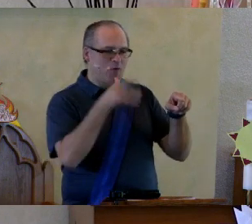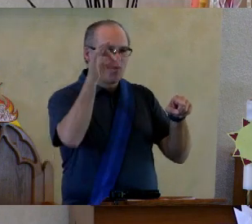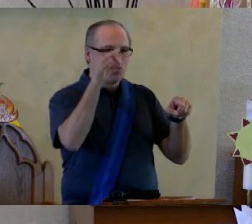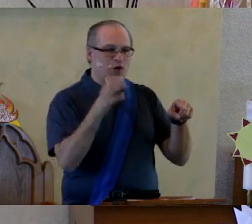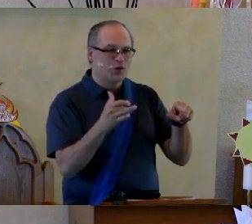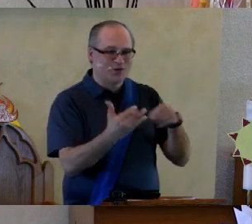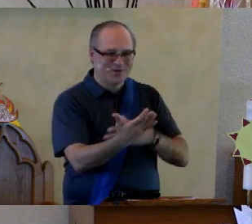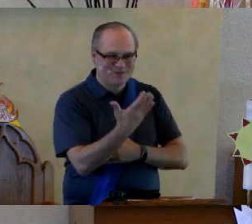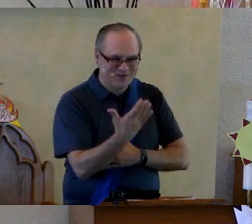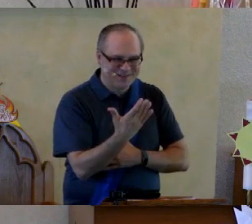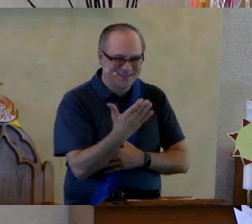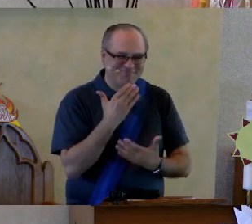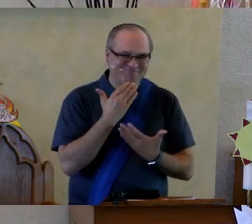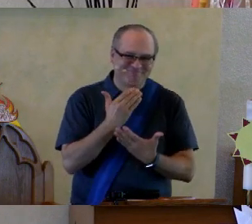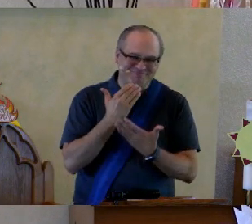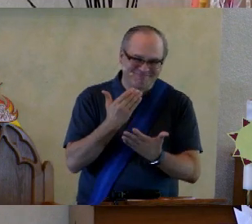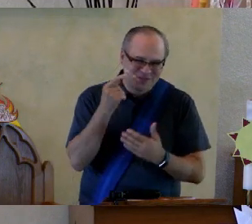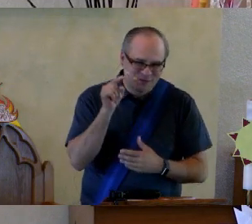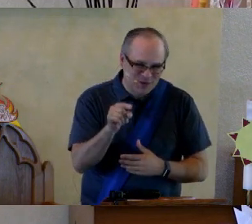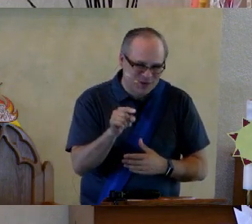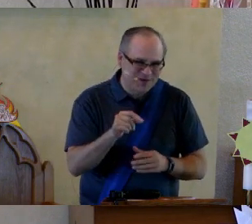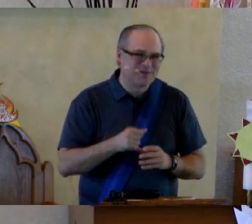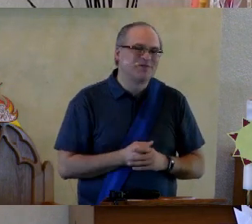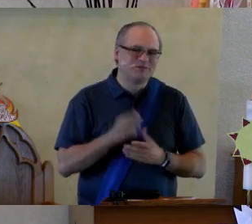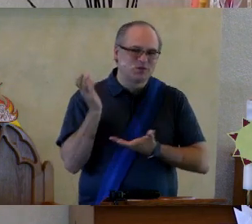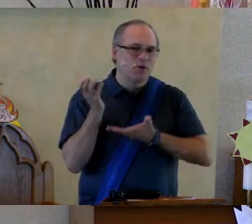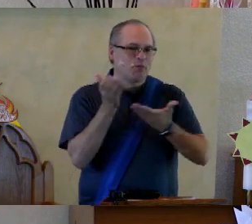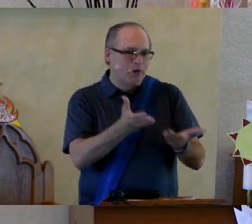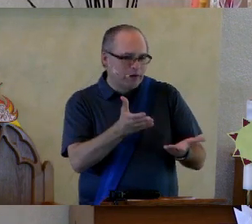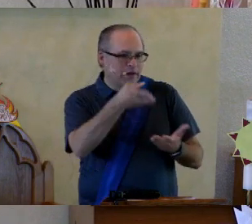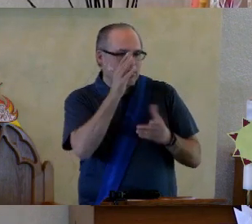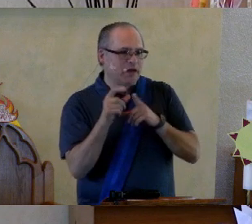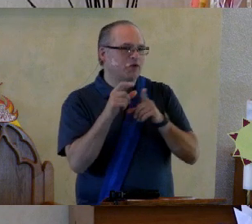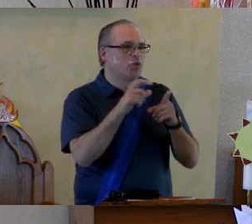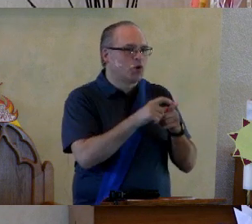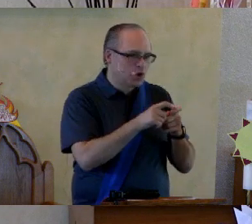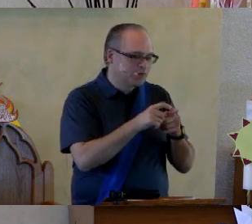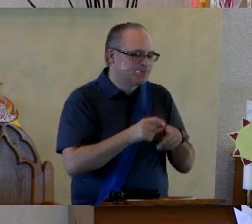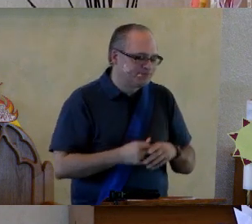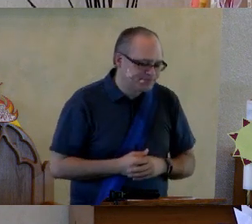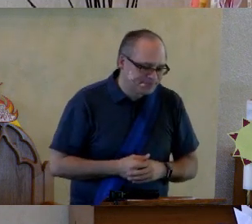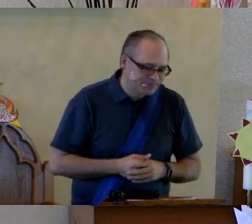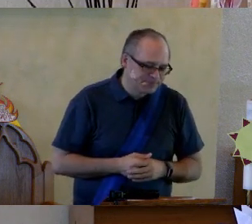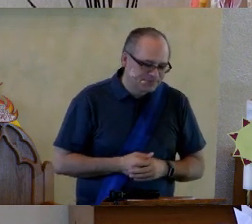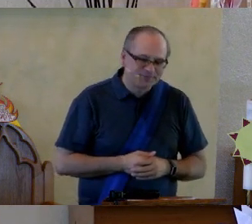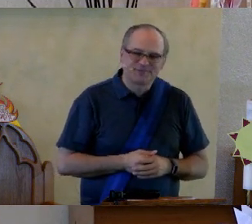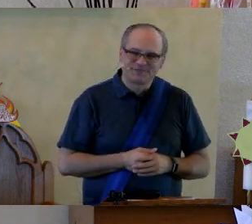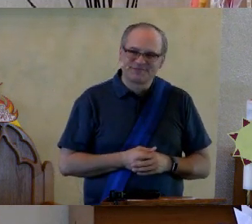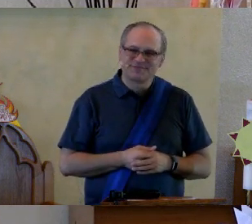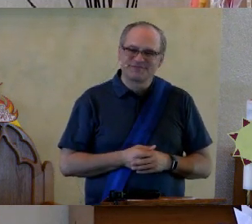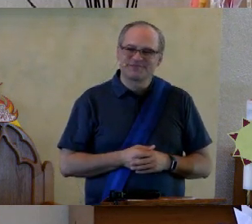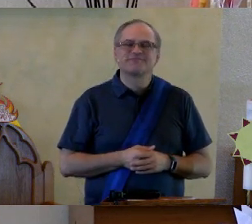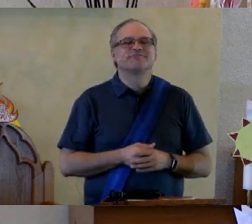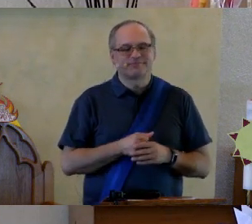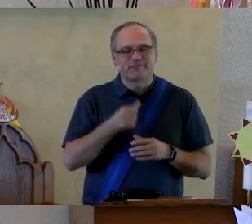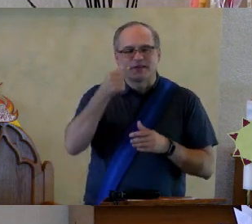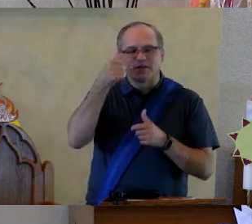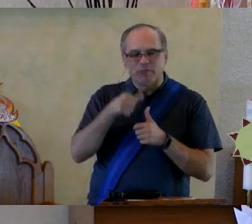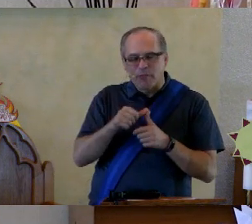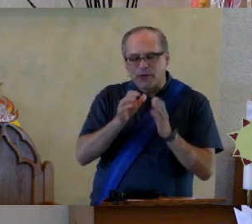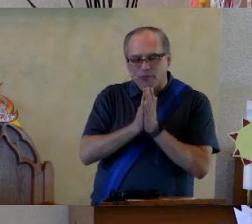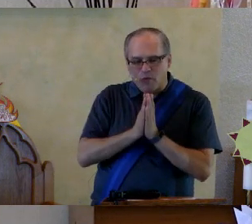very grateful to her for bringing the word to us today. So we'll keep her in our prayers as